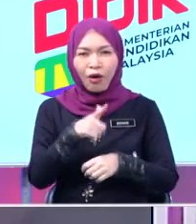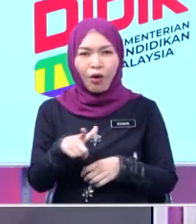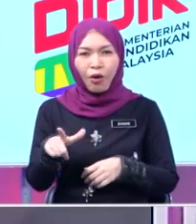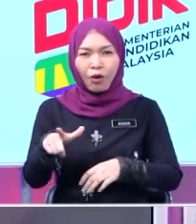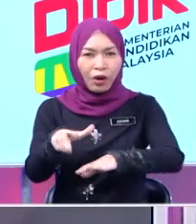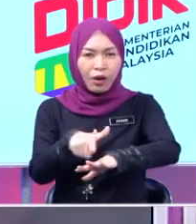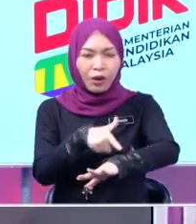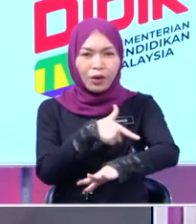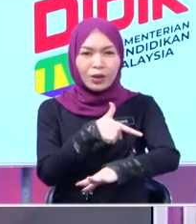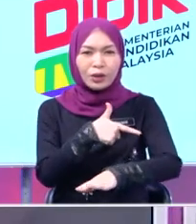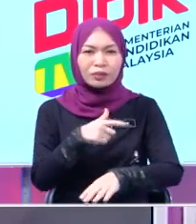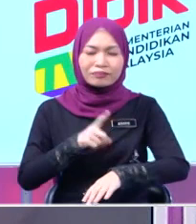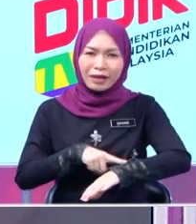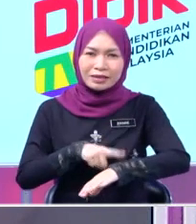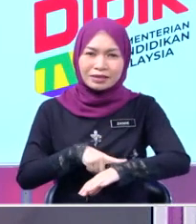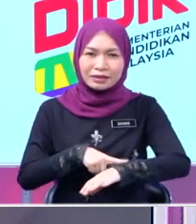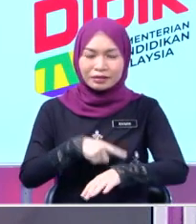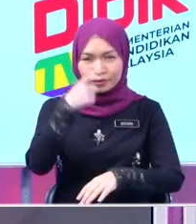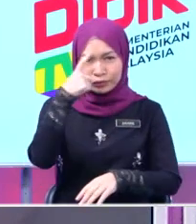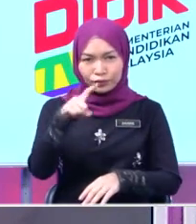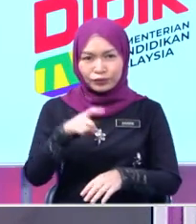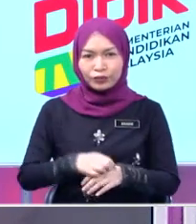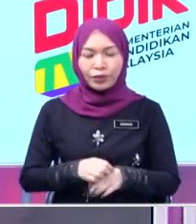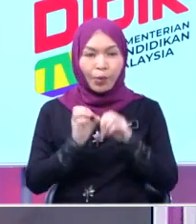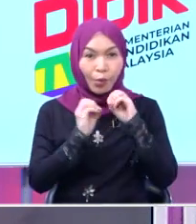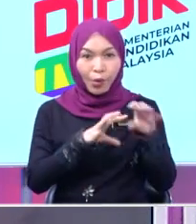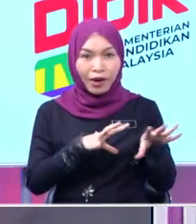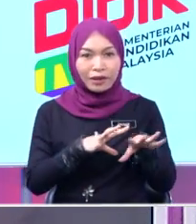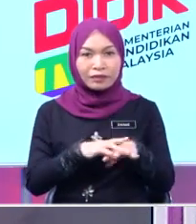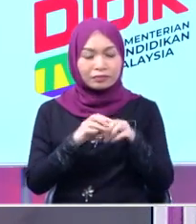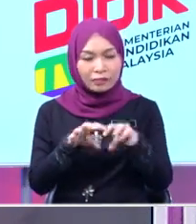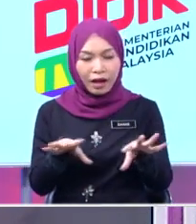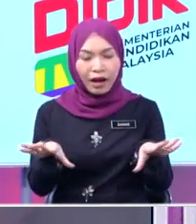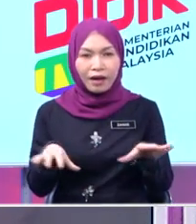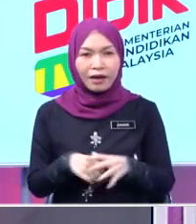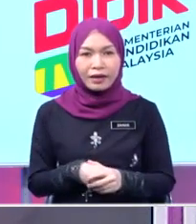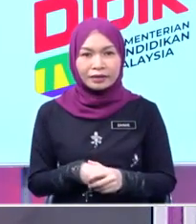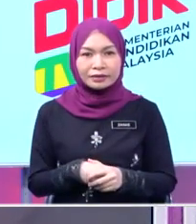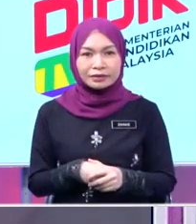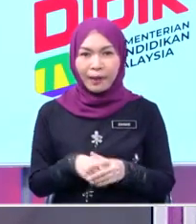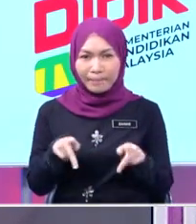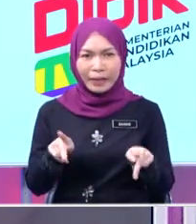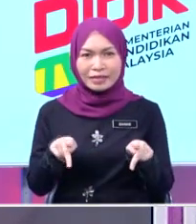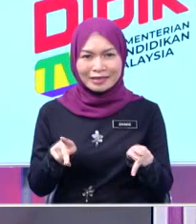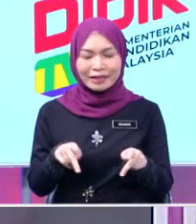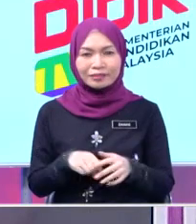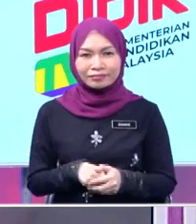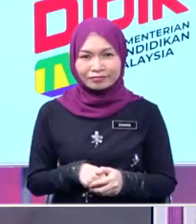which is plastic rubbish. What about the second point? Ain, can you tell me what is the second point?